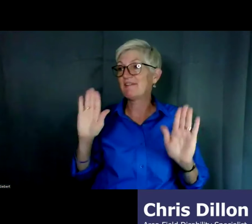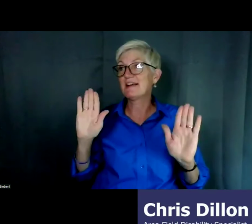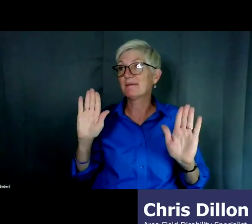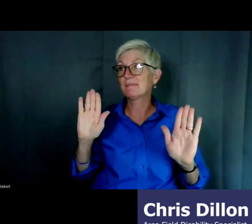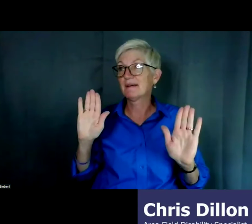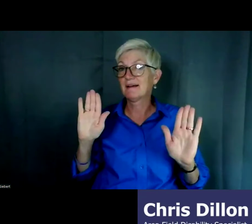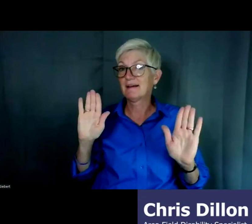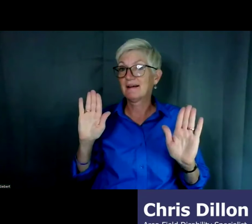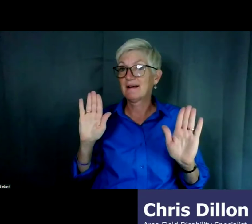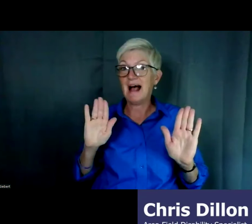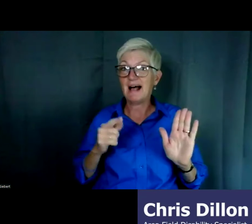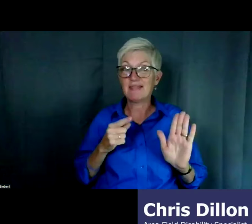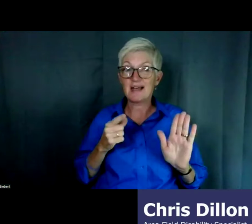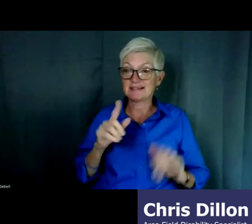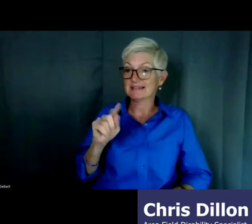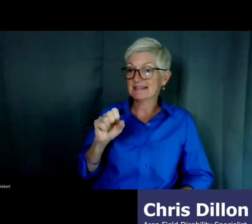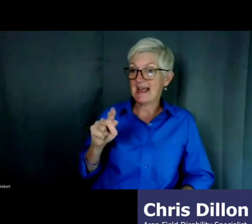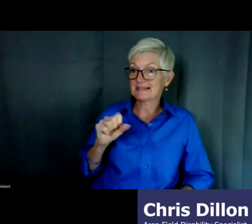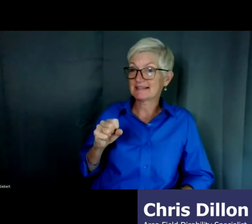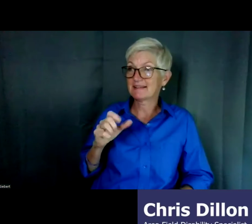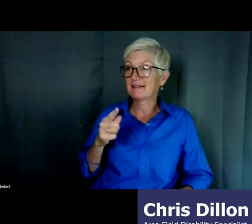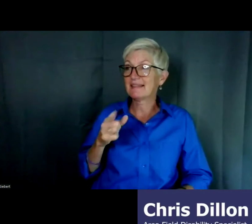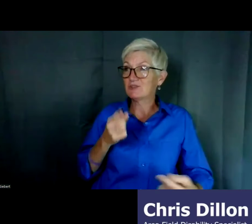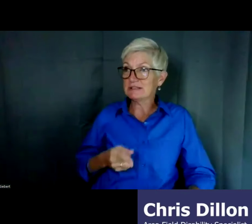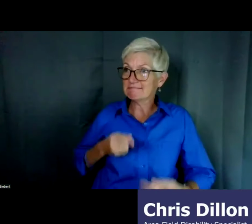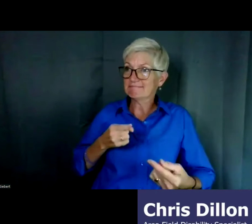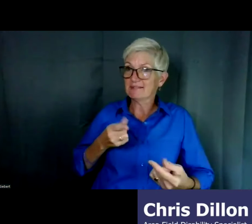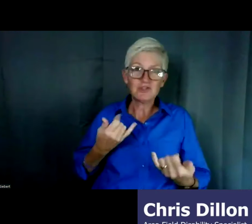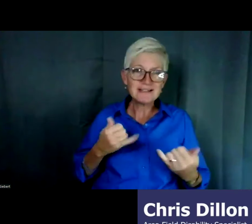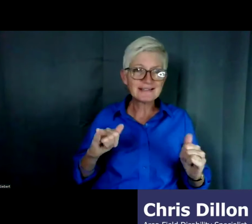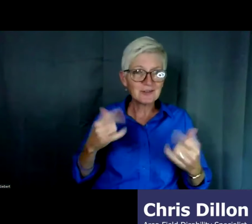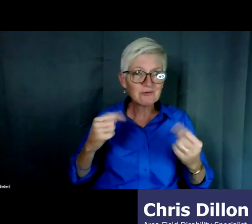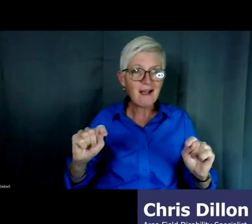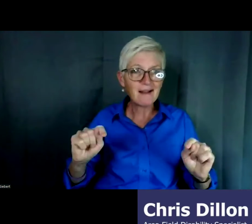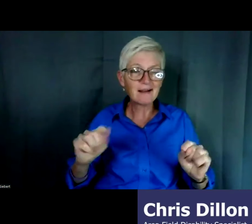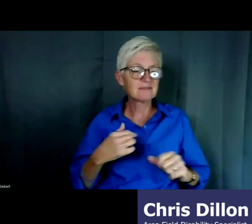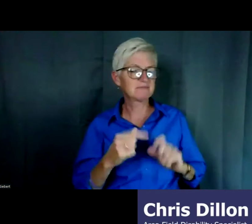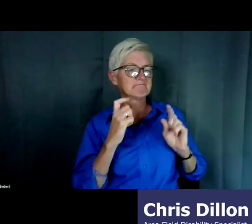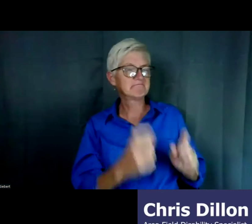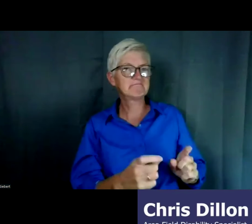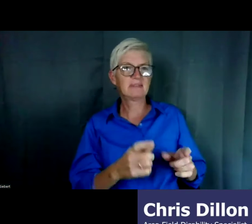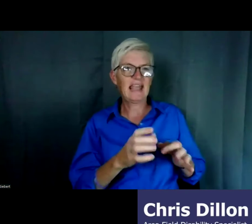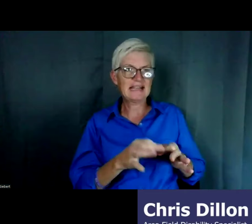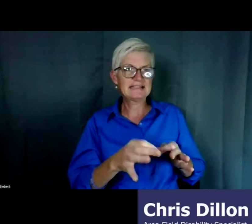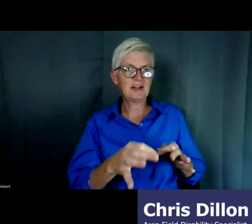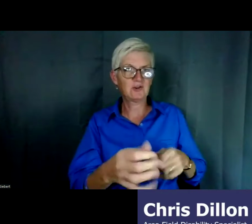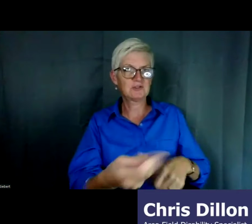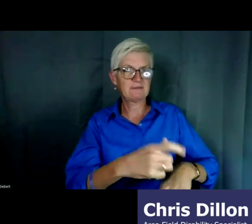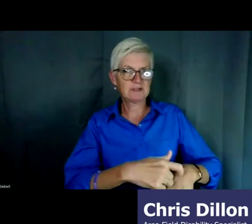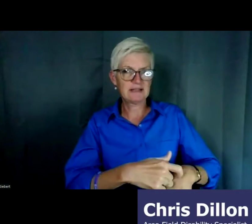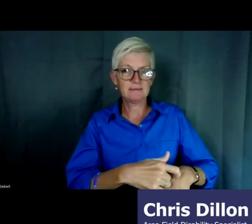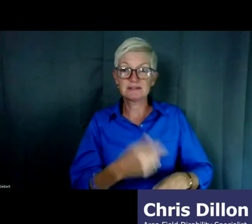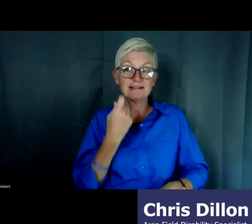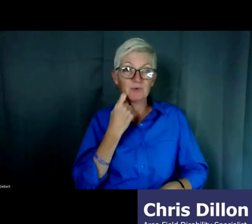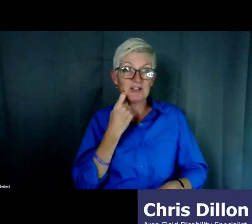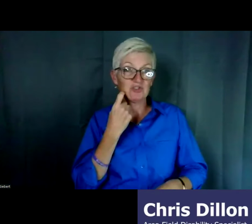with. She's still trying. And for that, we extended her several times. We just got done extending her again. If